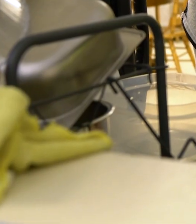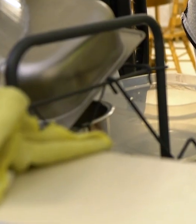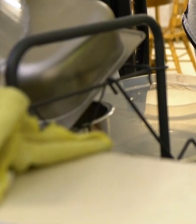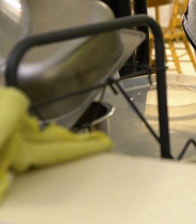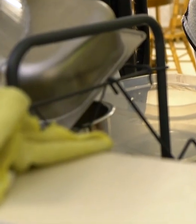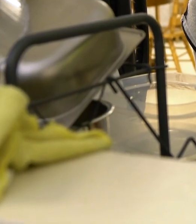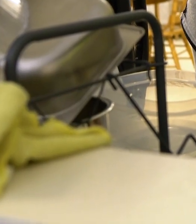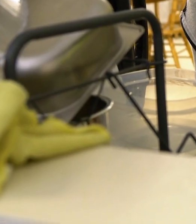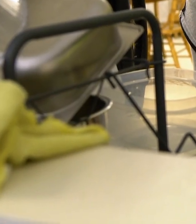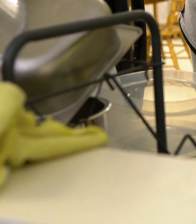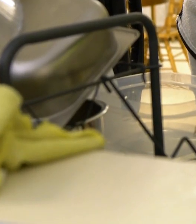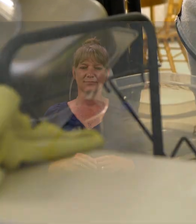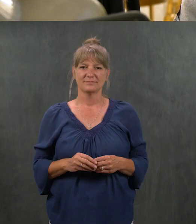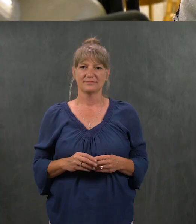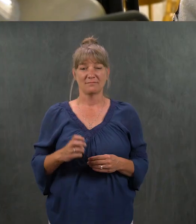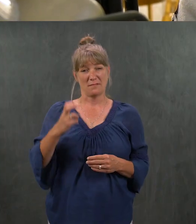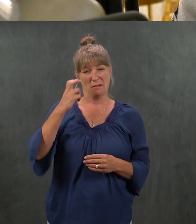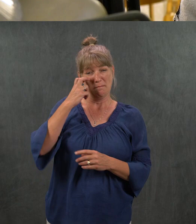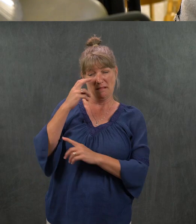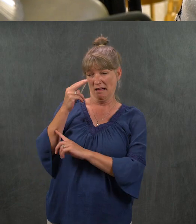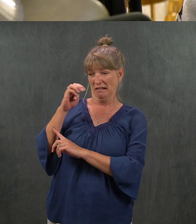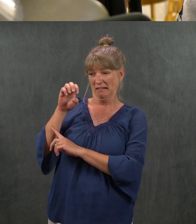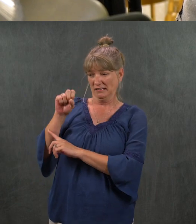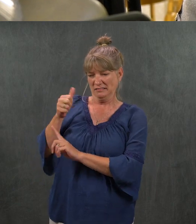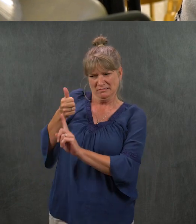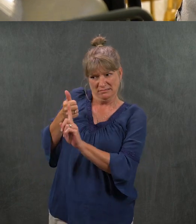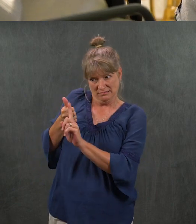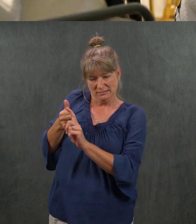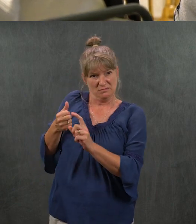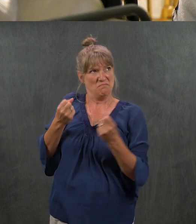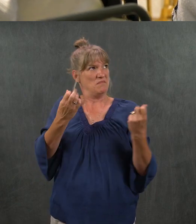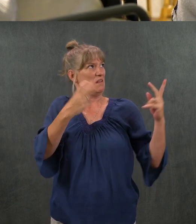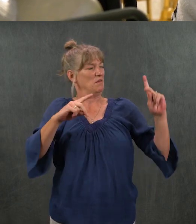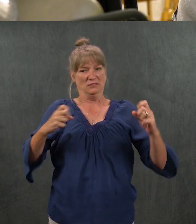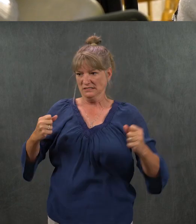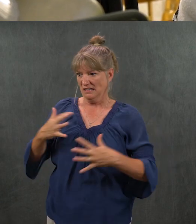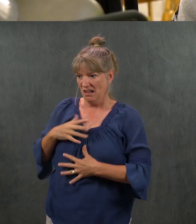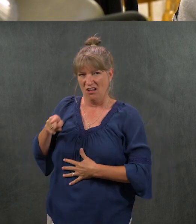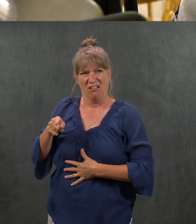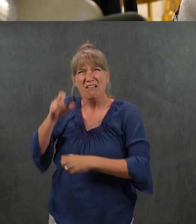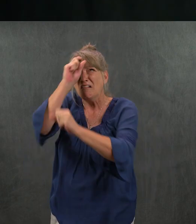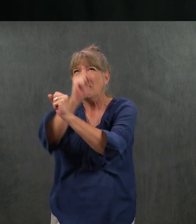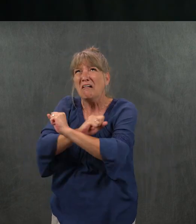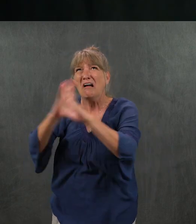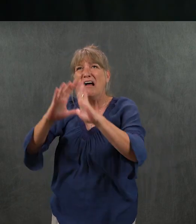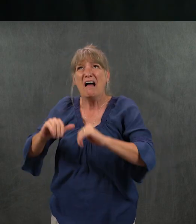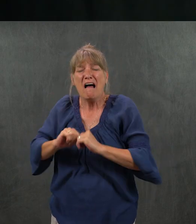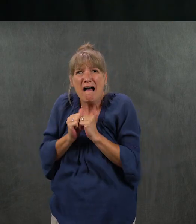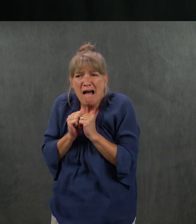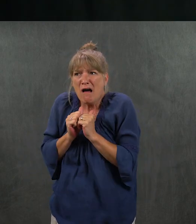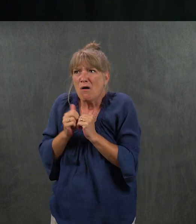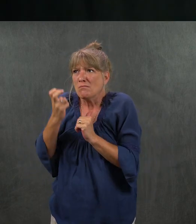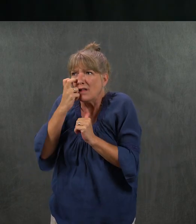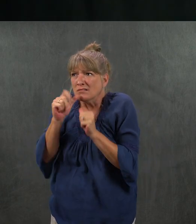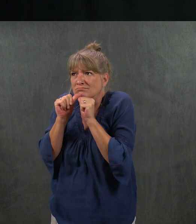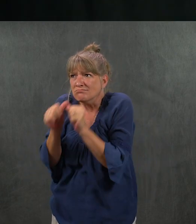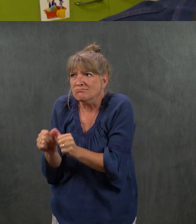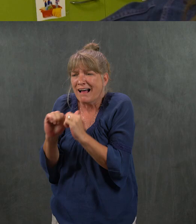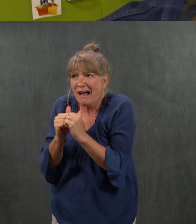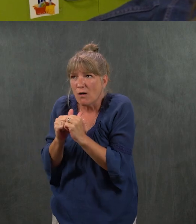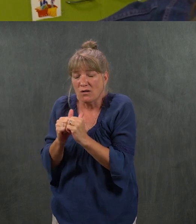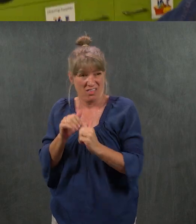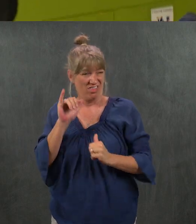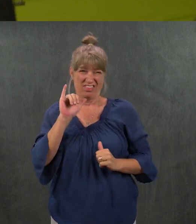in a kitchen hold a packet of powdered cheese. Marty. Blindness is a very scary thing for a lot of people. They really can't imagine how they live